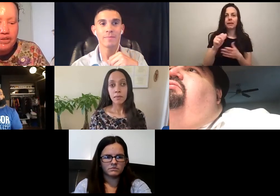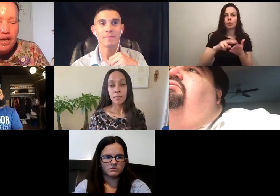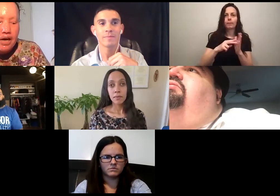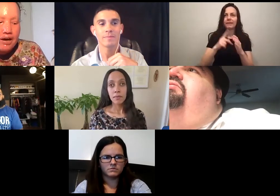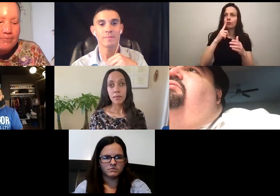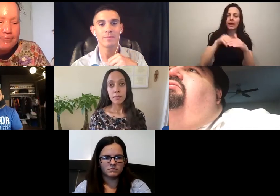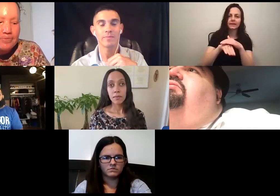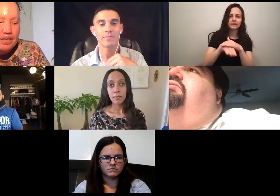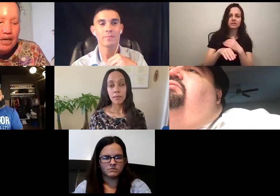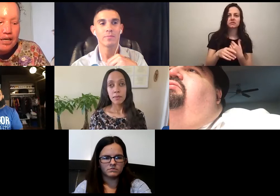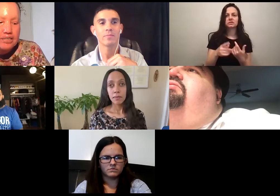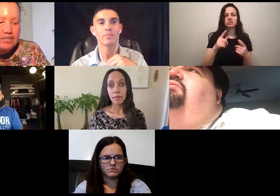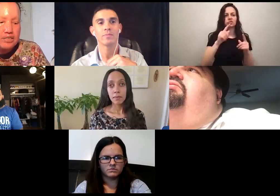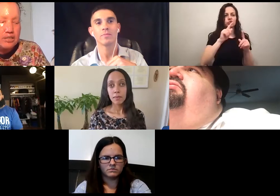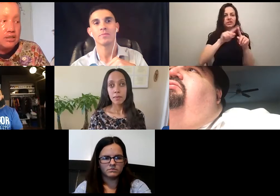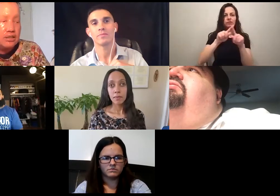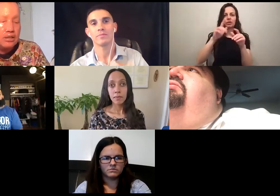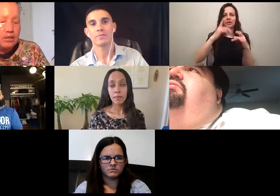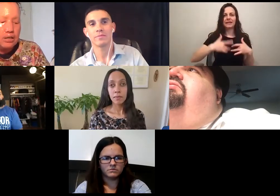venues.